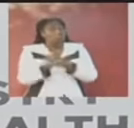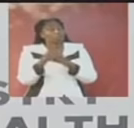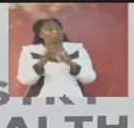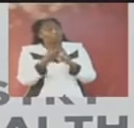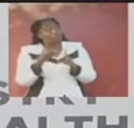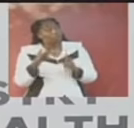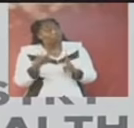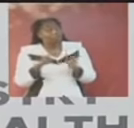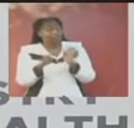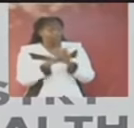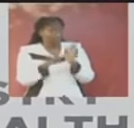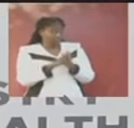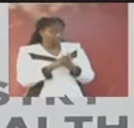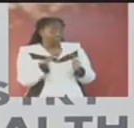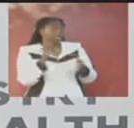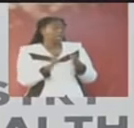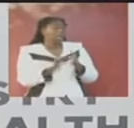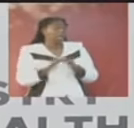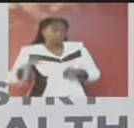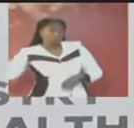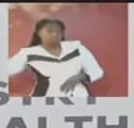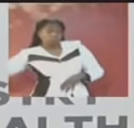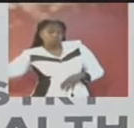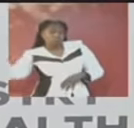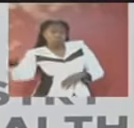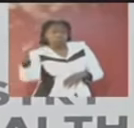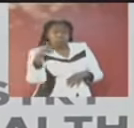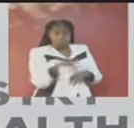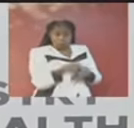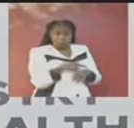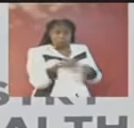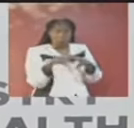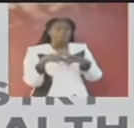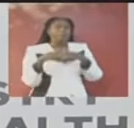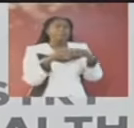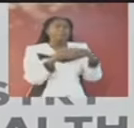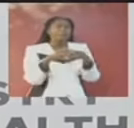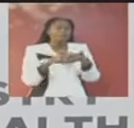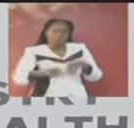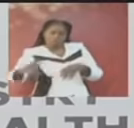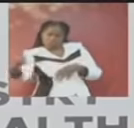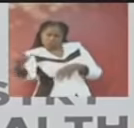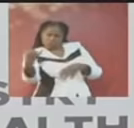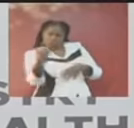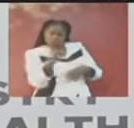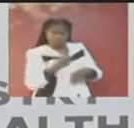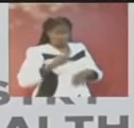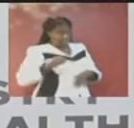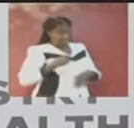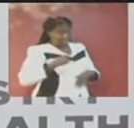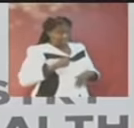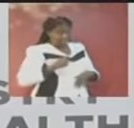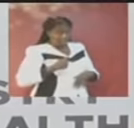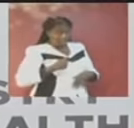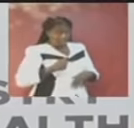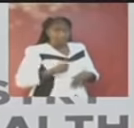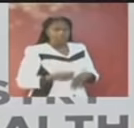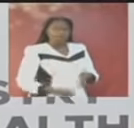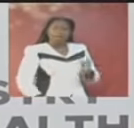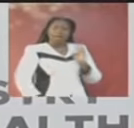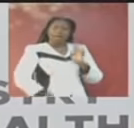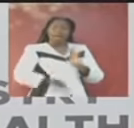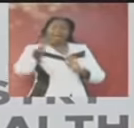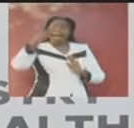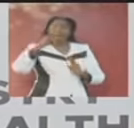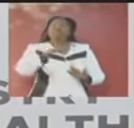States and from Canada would be considered high risk as opposed to persons who are coming from other Caribbean